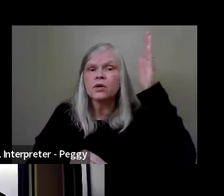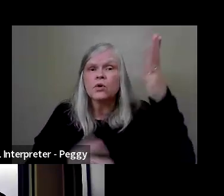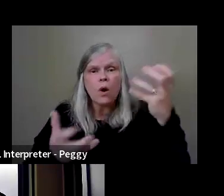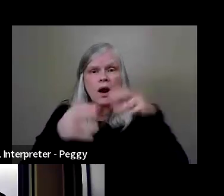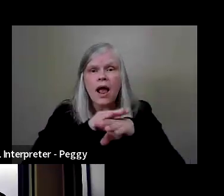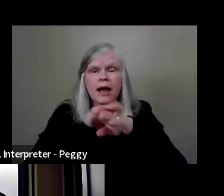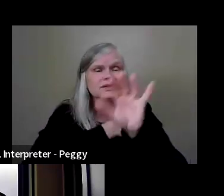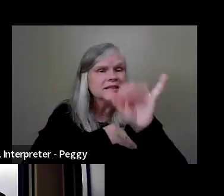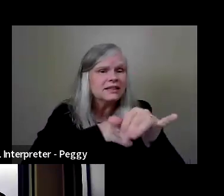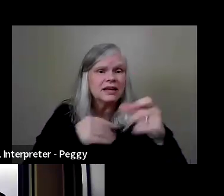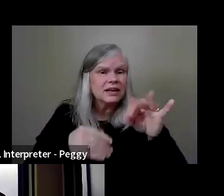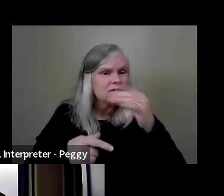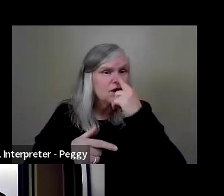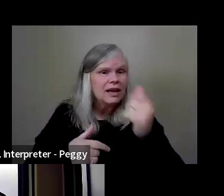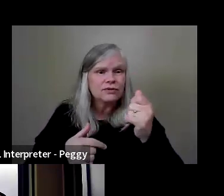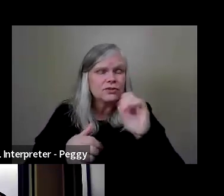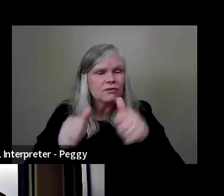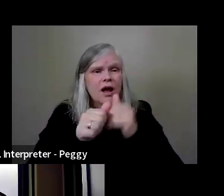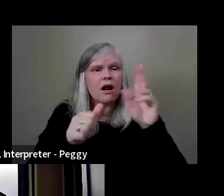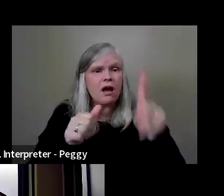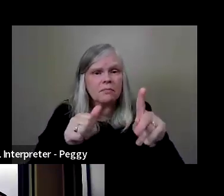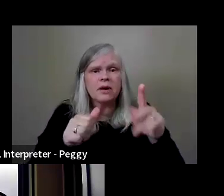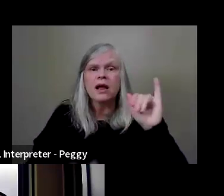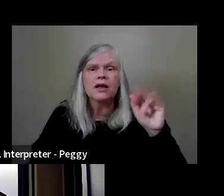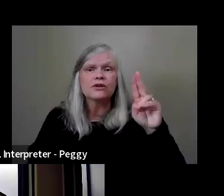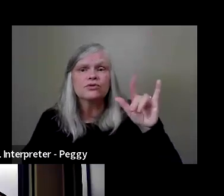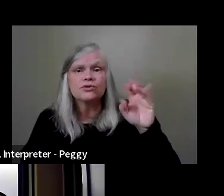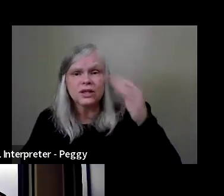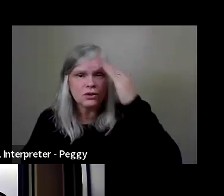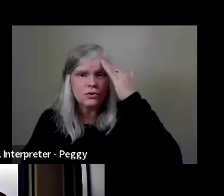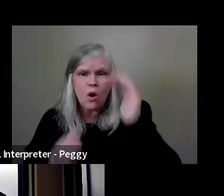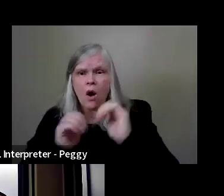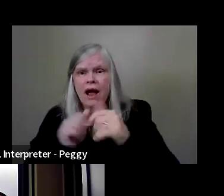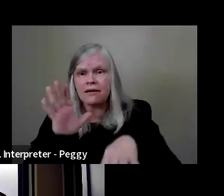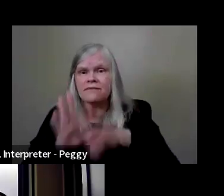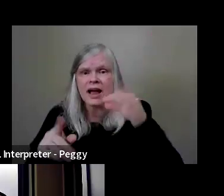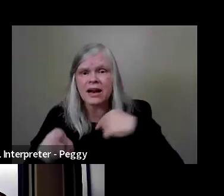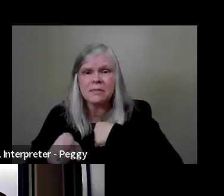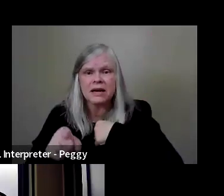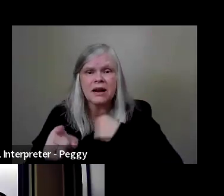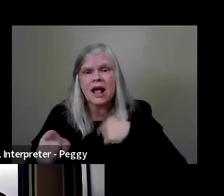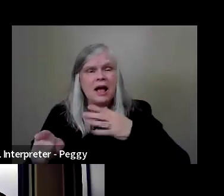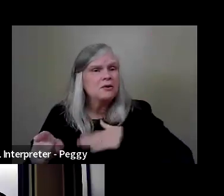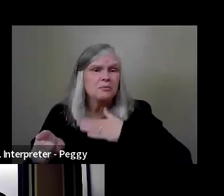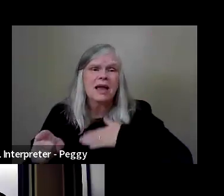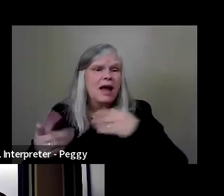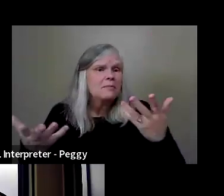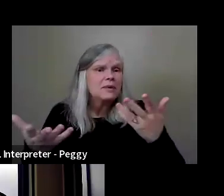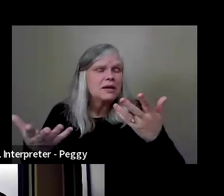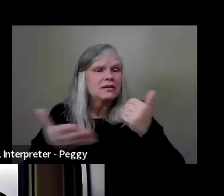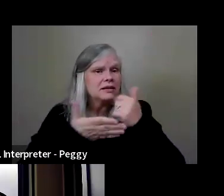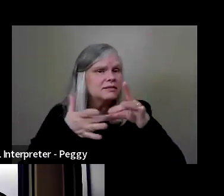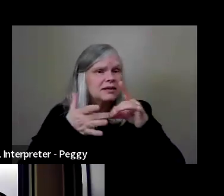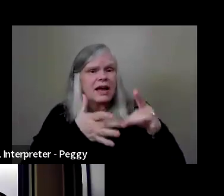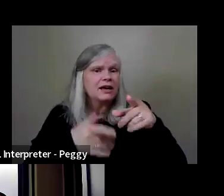this. And if you're interested in following up, and Julie, you know how to Yep. find me. So I would be happy to kind of walk you